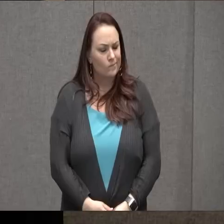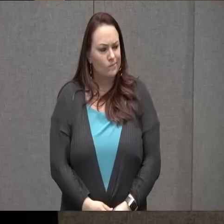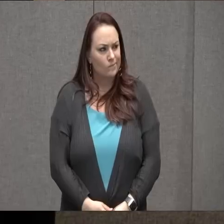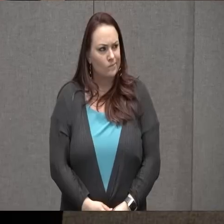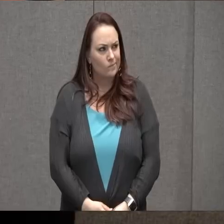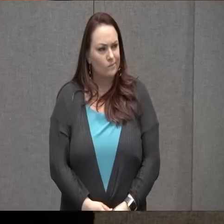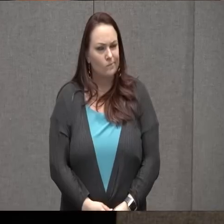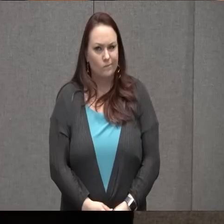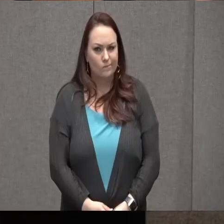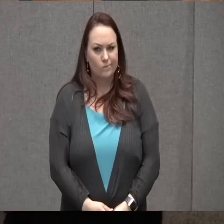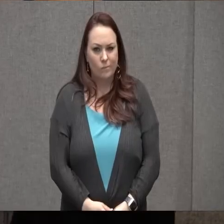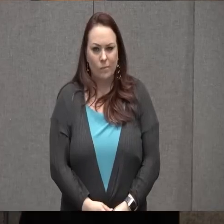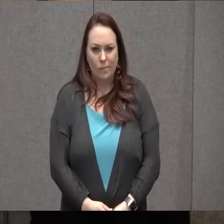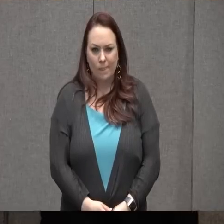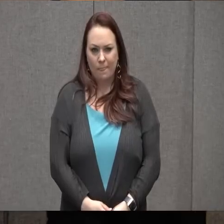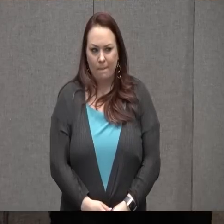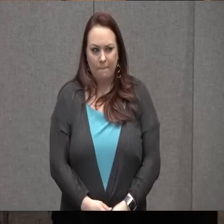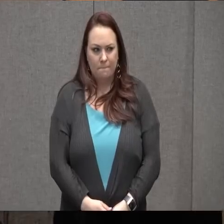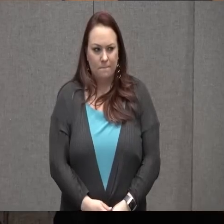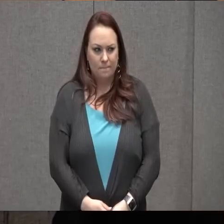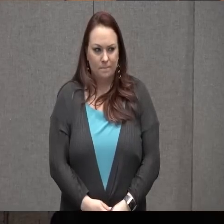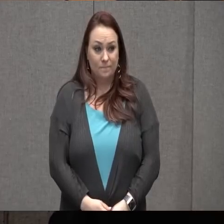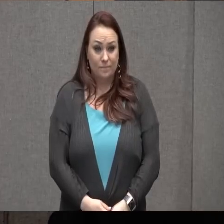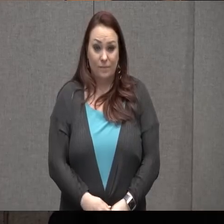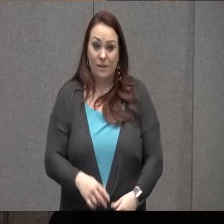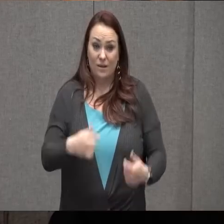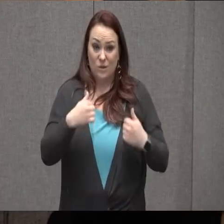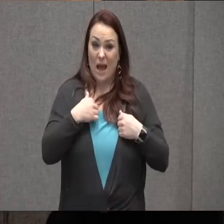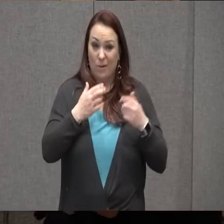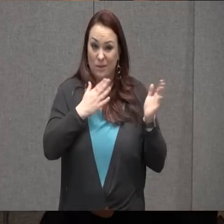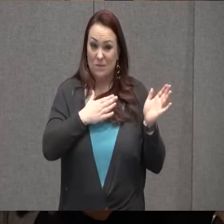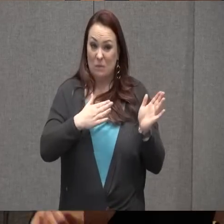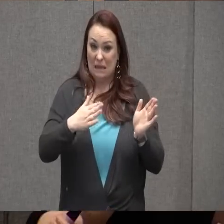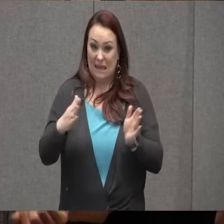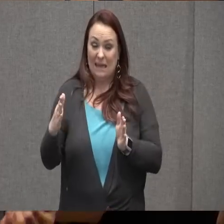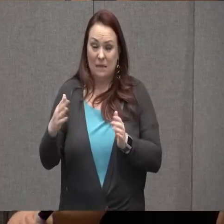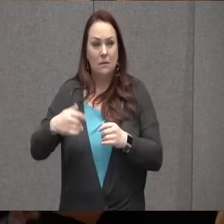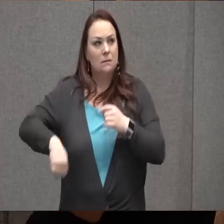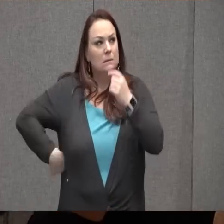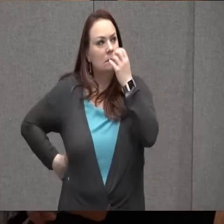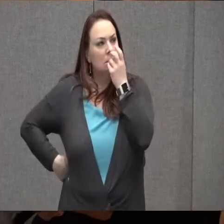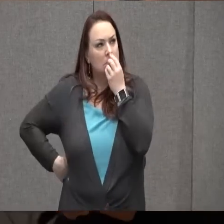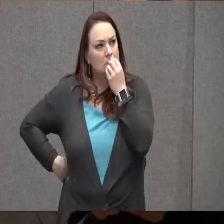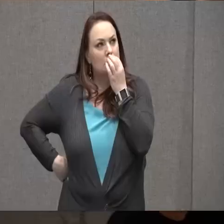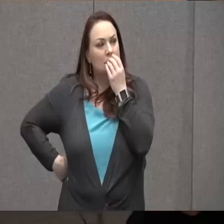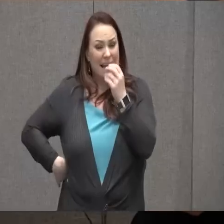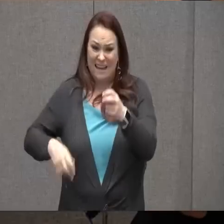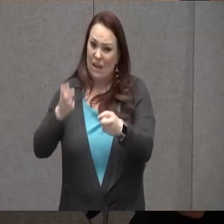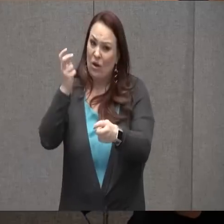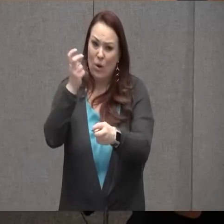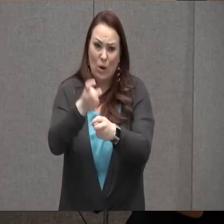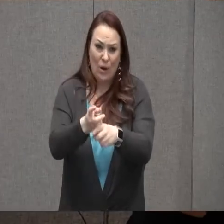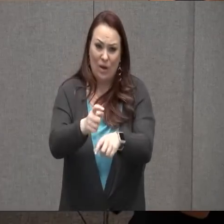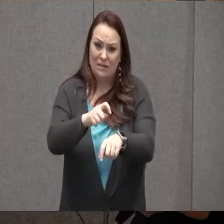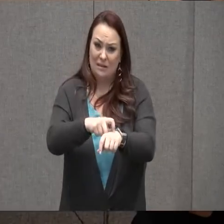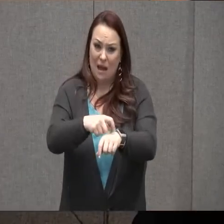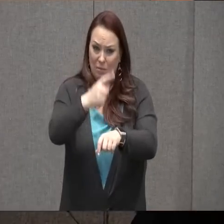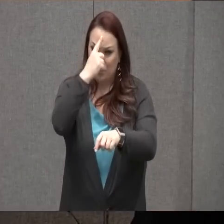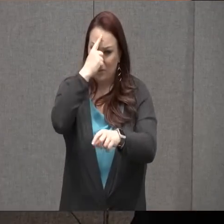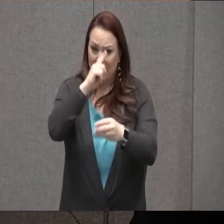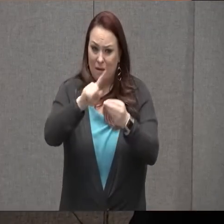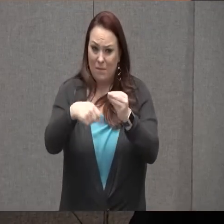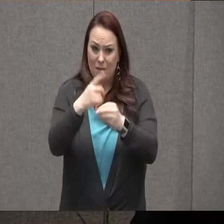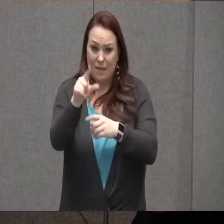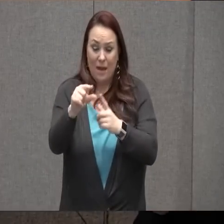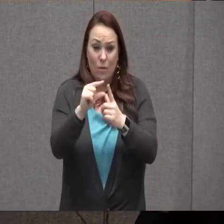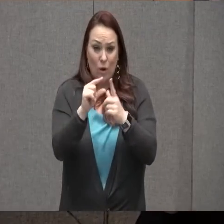So, when I was planning for this, I had a really hard time thinking of a synonym for the word appreciate. So I